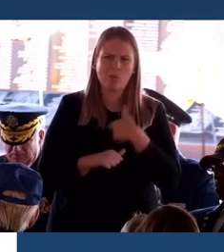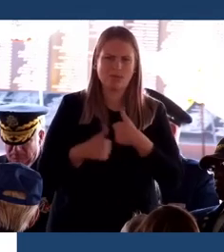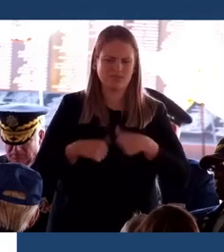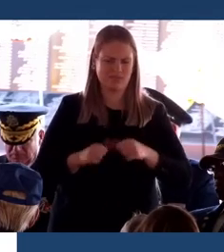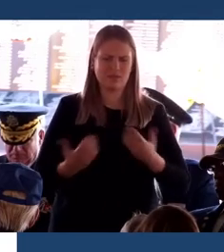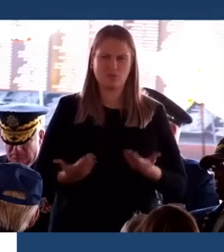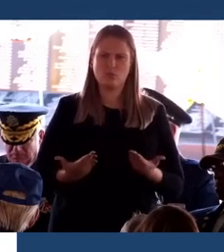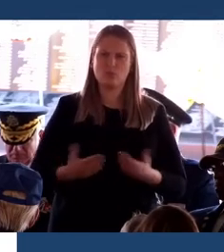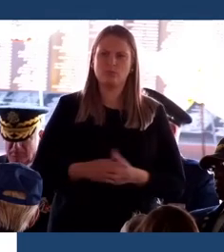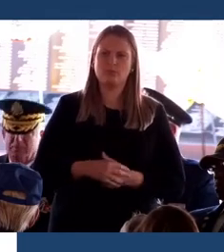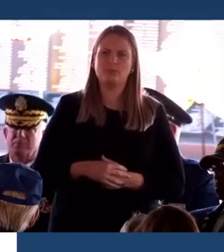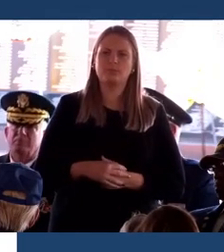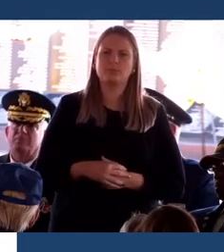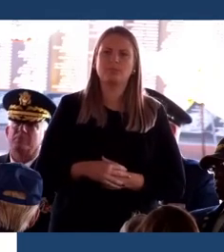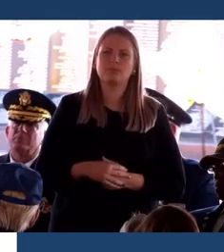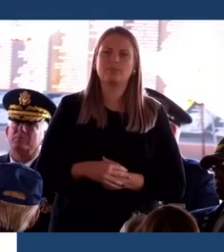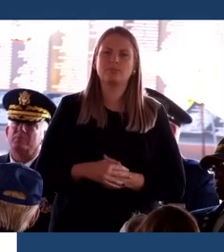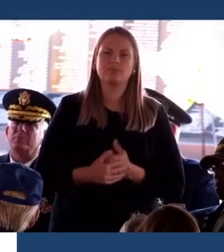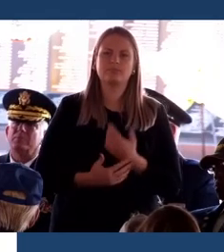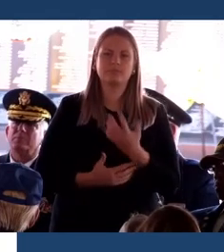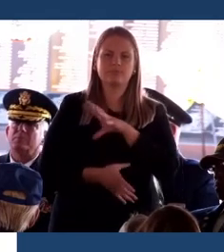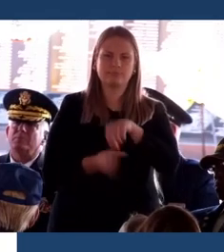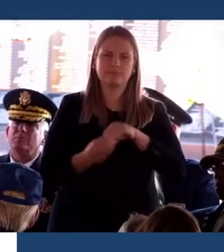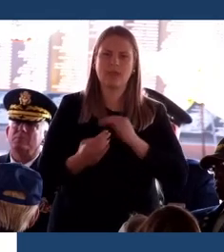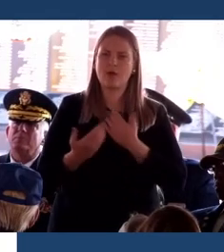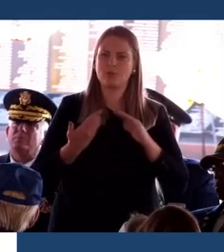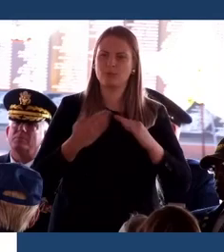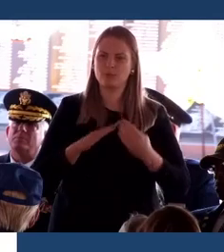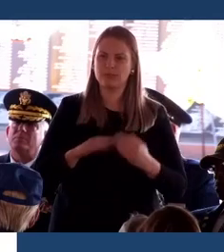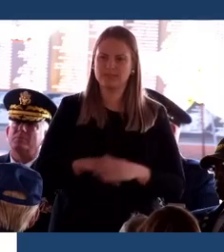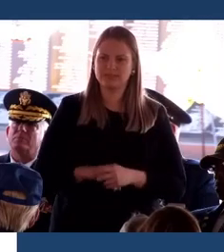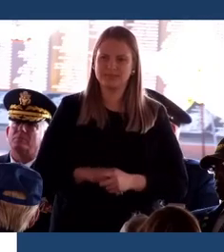here, being part of our communities.